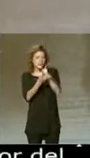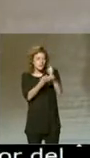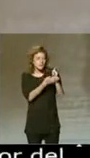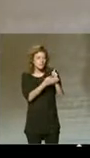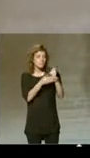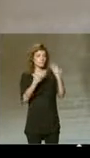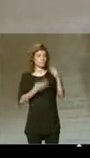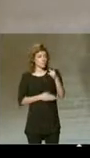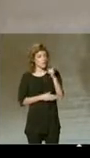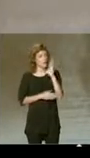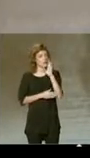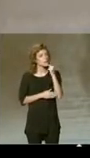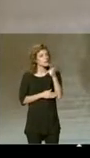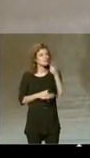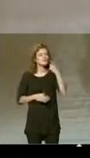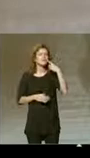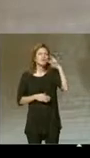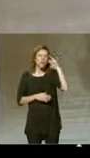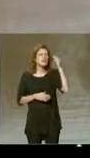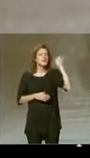the system. And